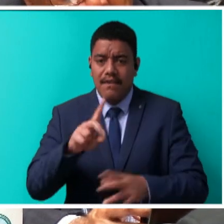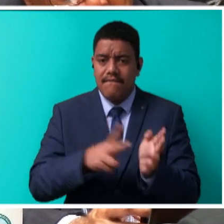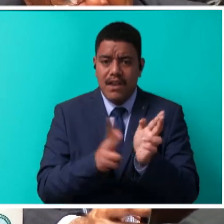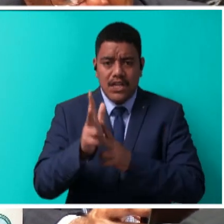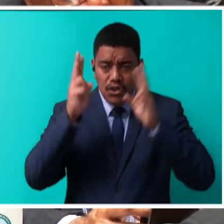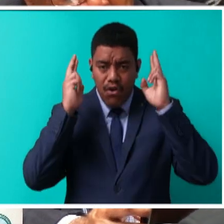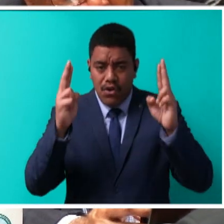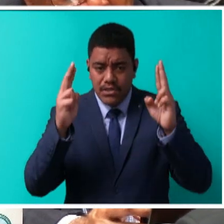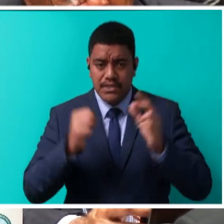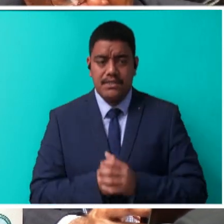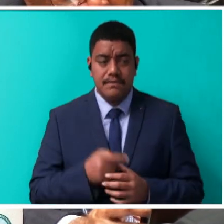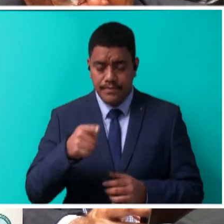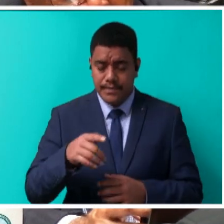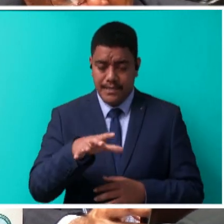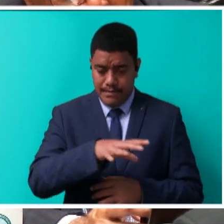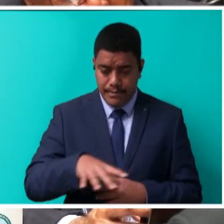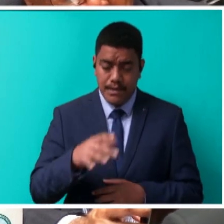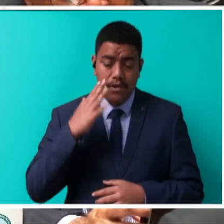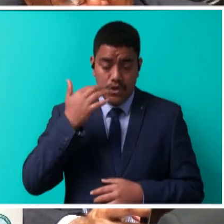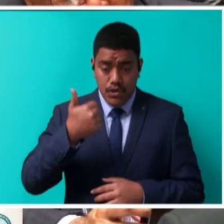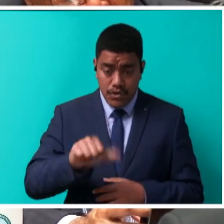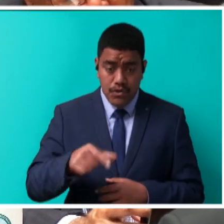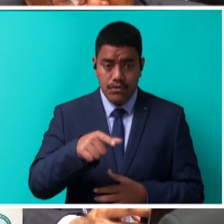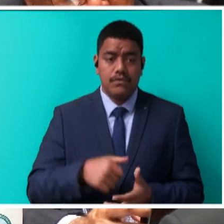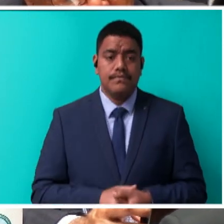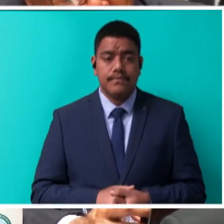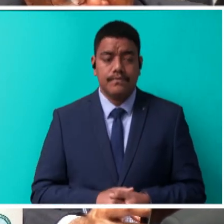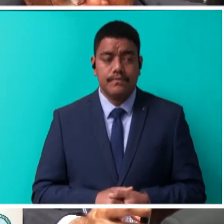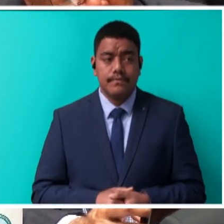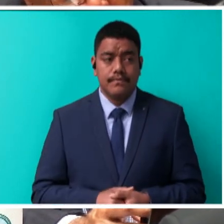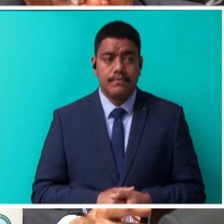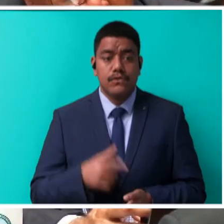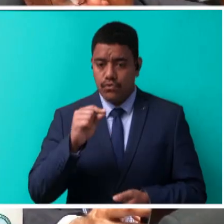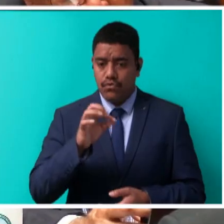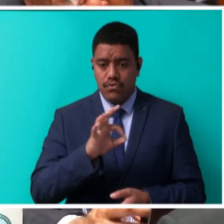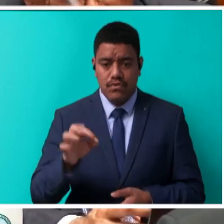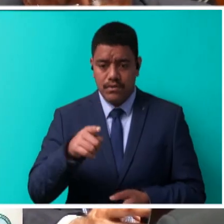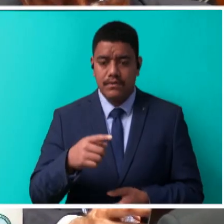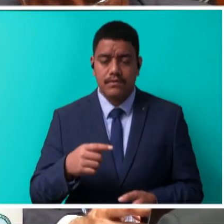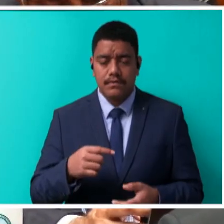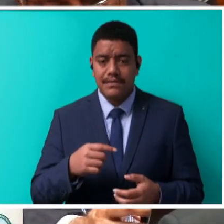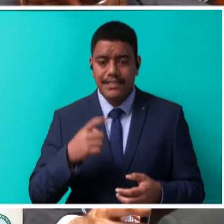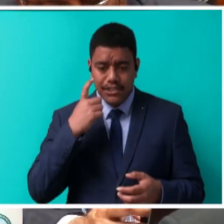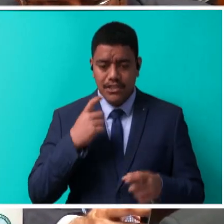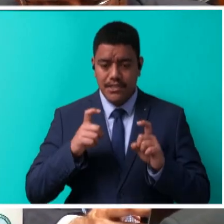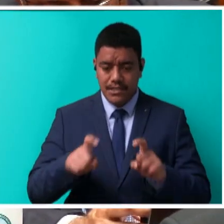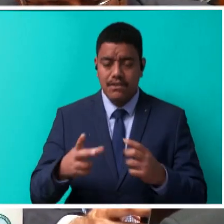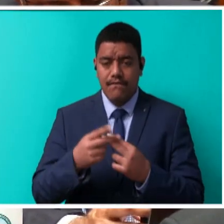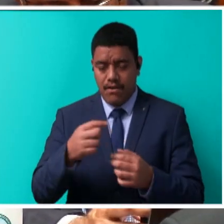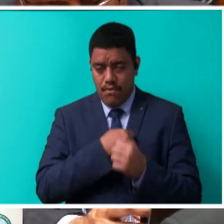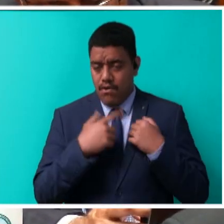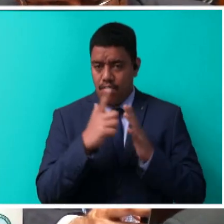halls. These spaces, while used out of necessity, do not reflect the dignity or independence of the